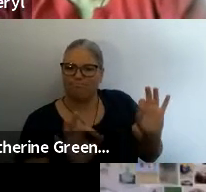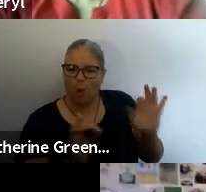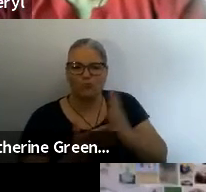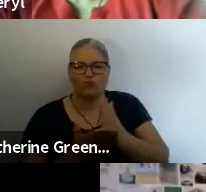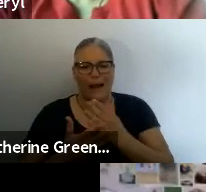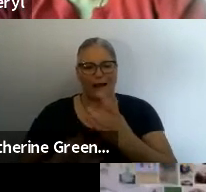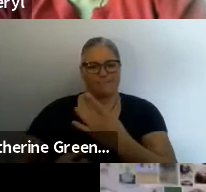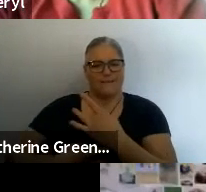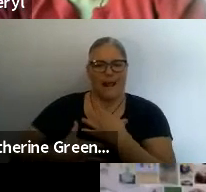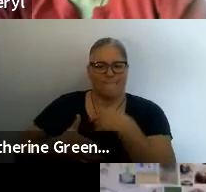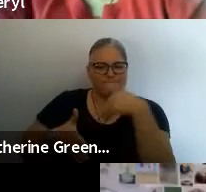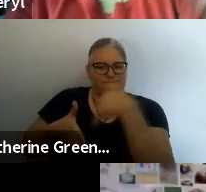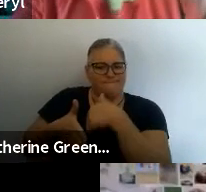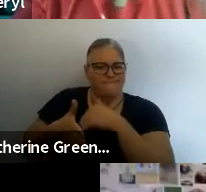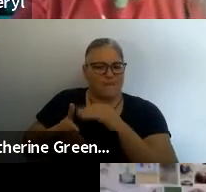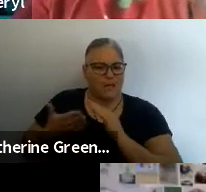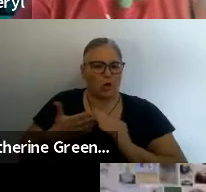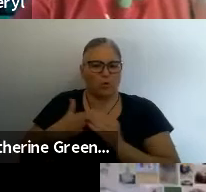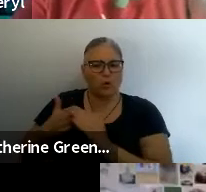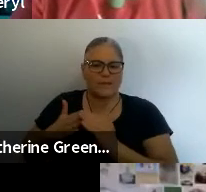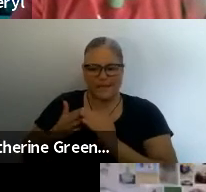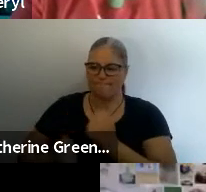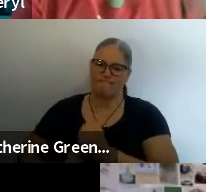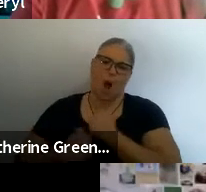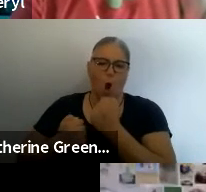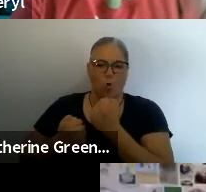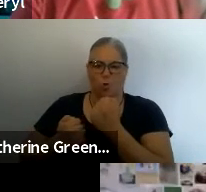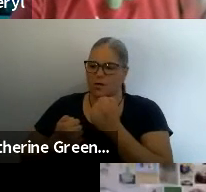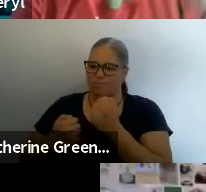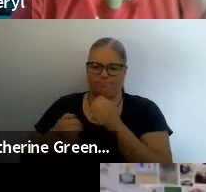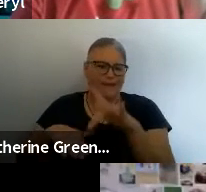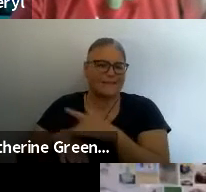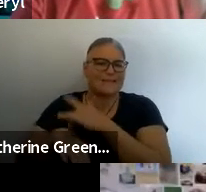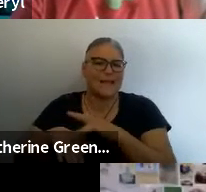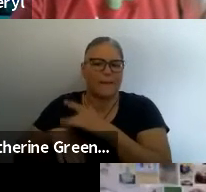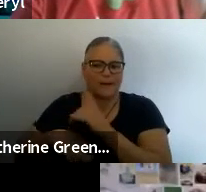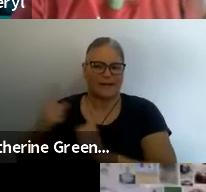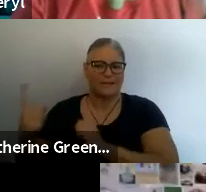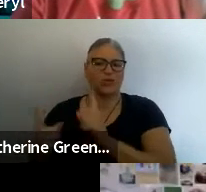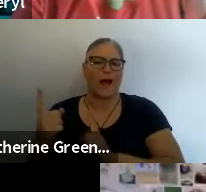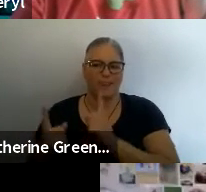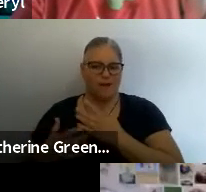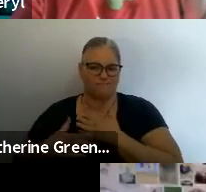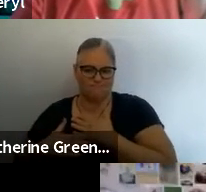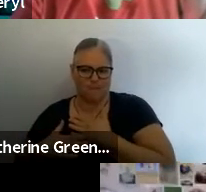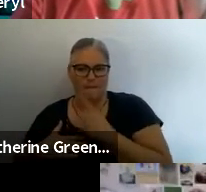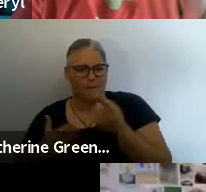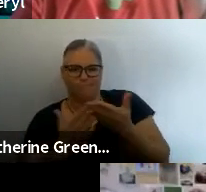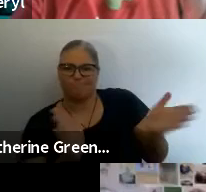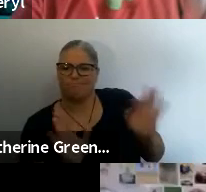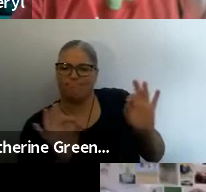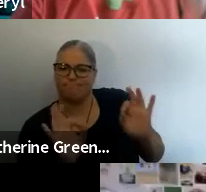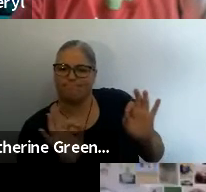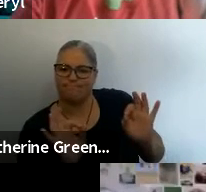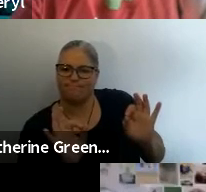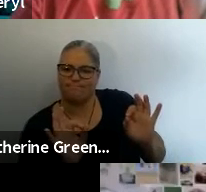mainstream content, that isn't really accessible for us. It's only content we've created within our own community. And so we're